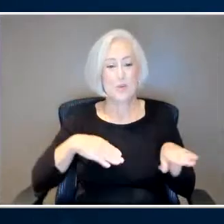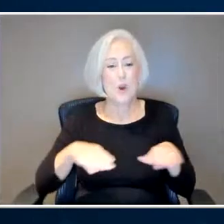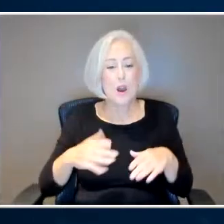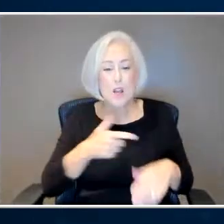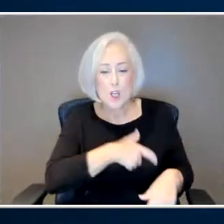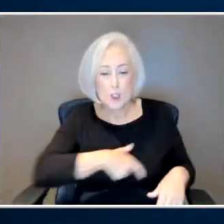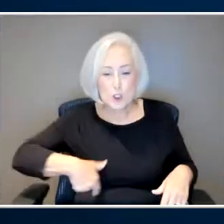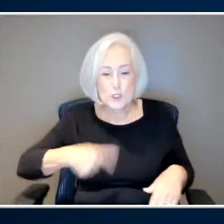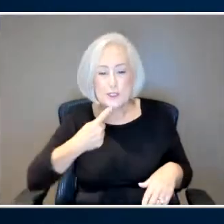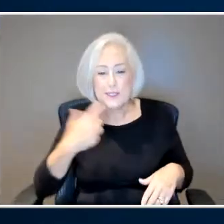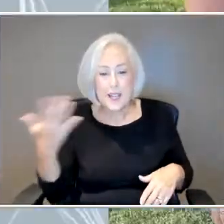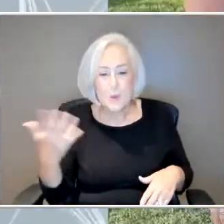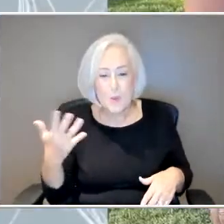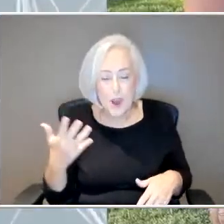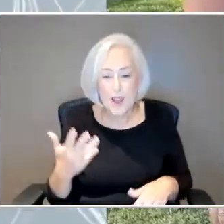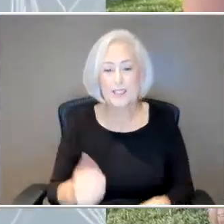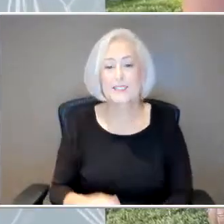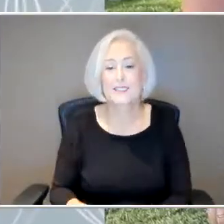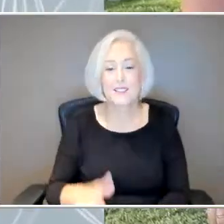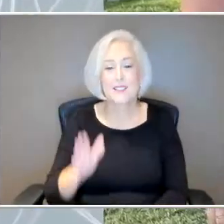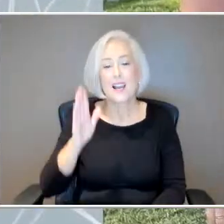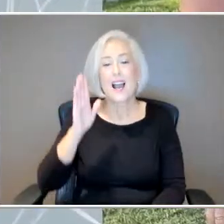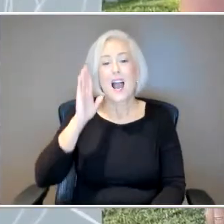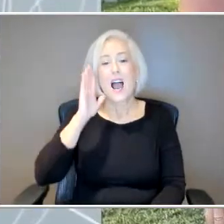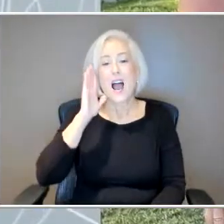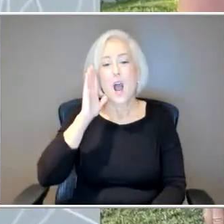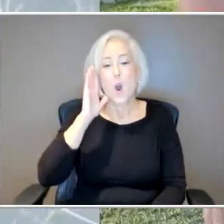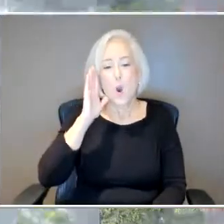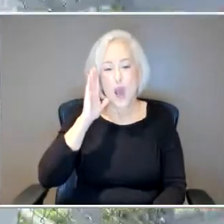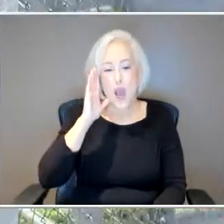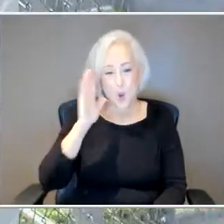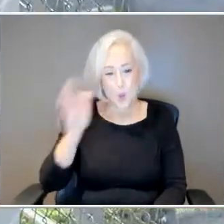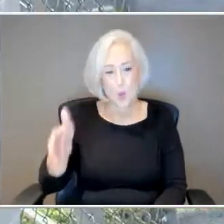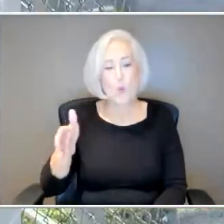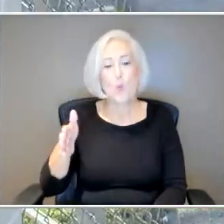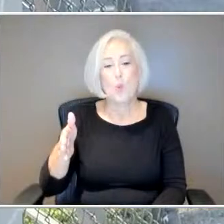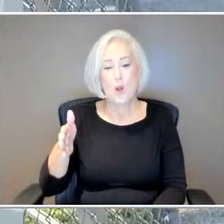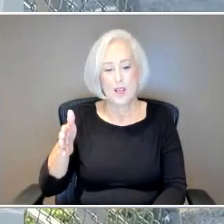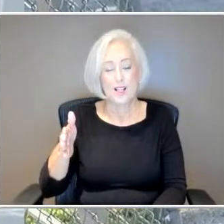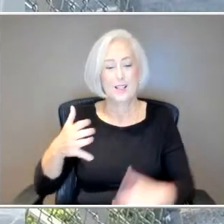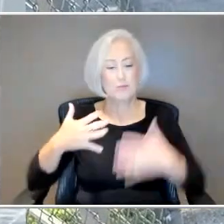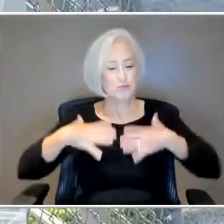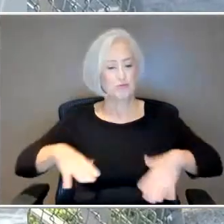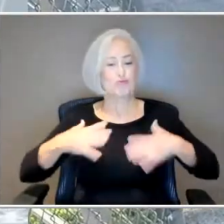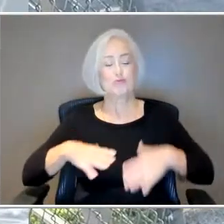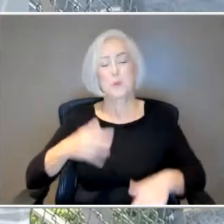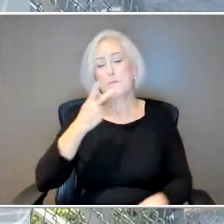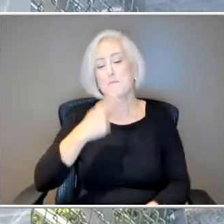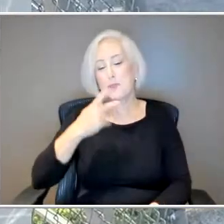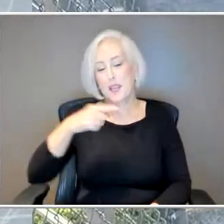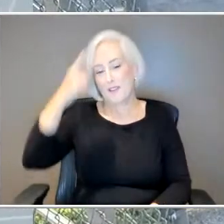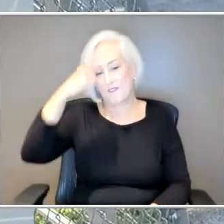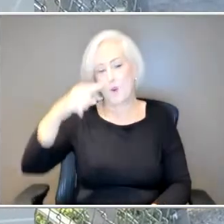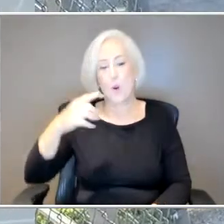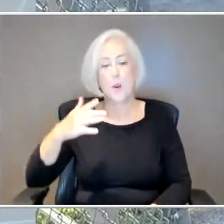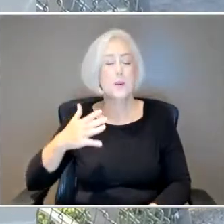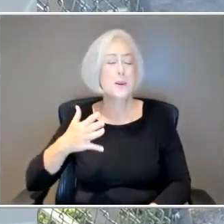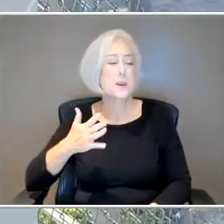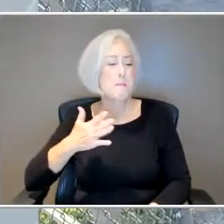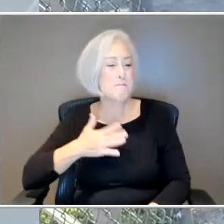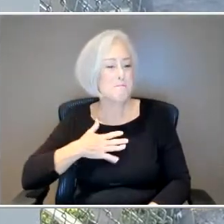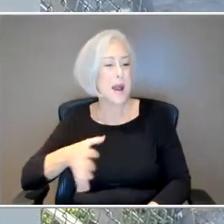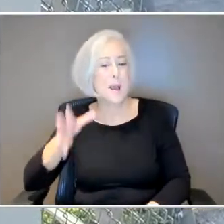says I wear pink for, and Scott says my wife. My kids say for my mom. My kids say for